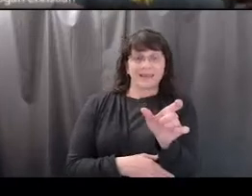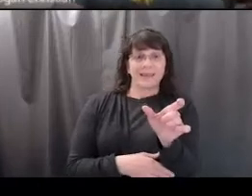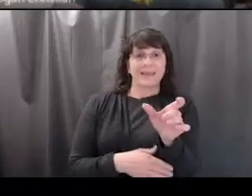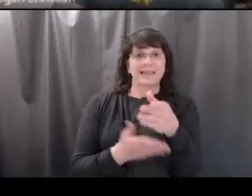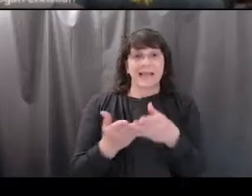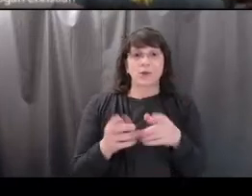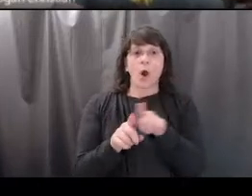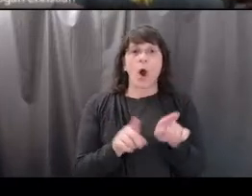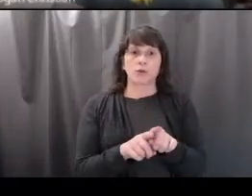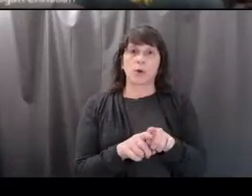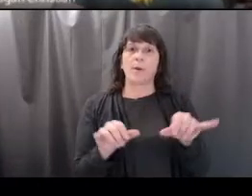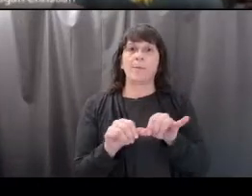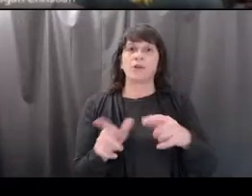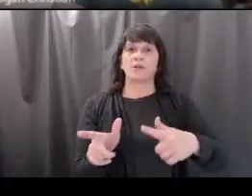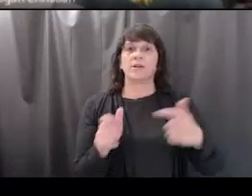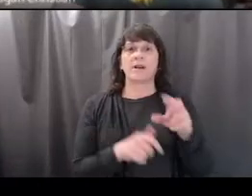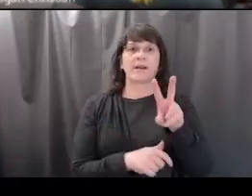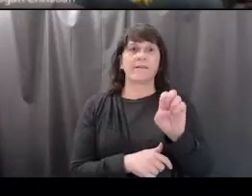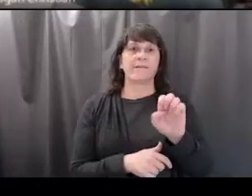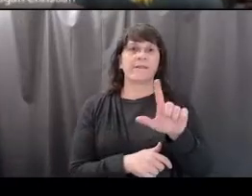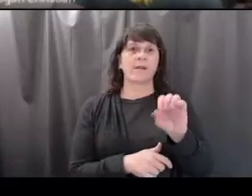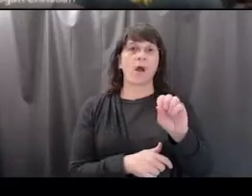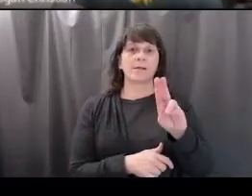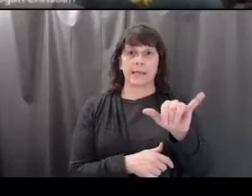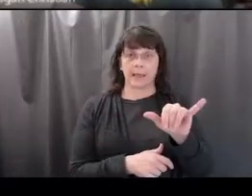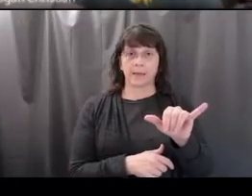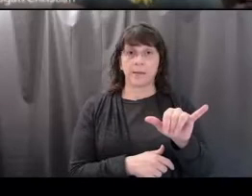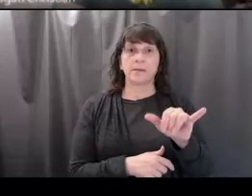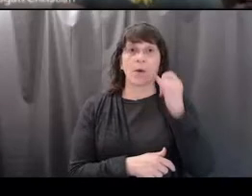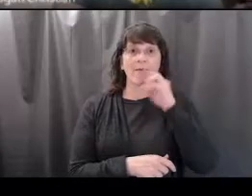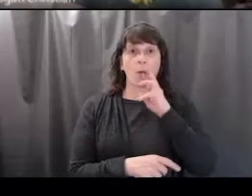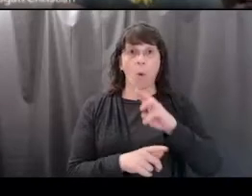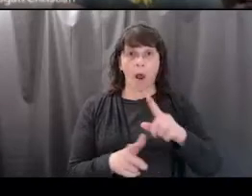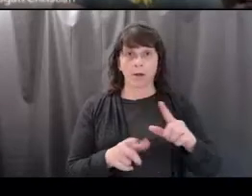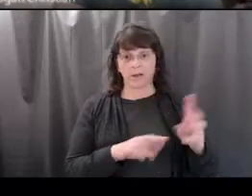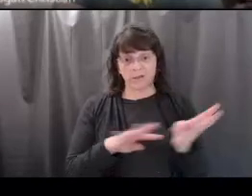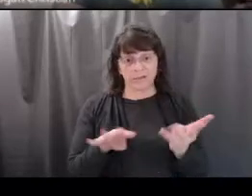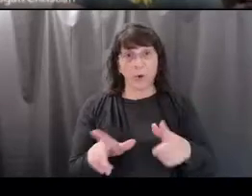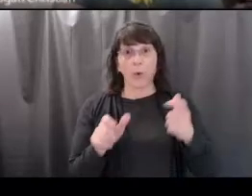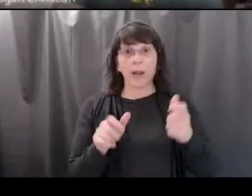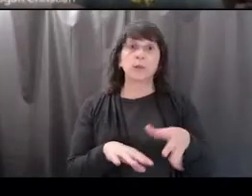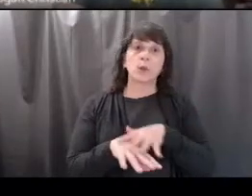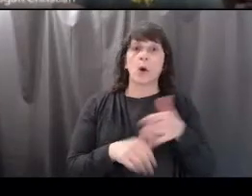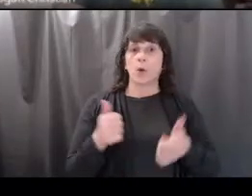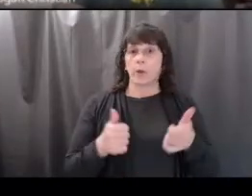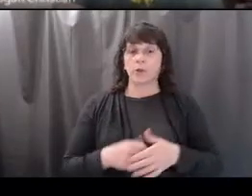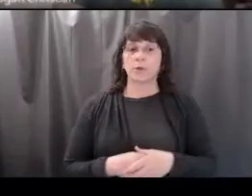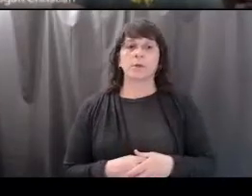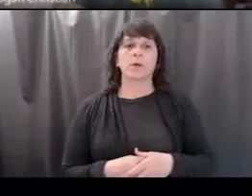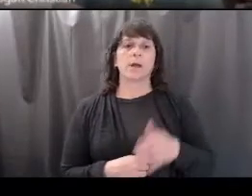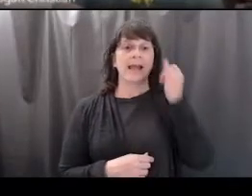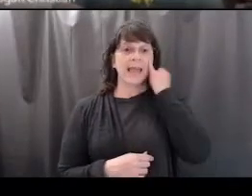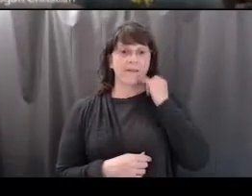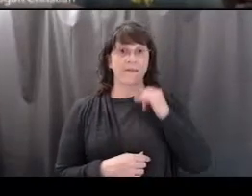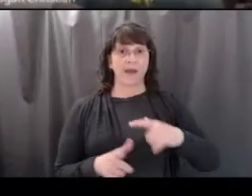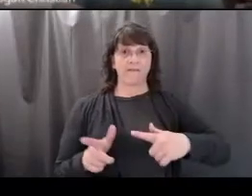also measure the velocity of the water, so how quickly the water within that subsection is moving. And if you times